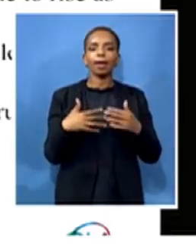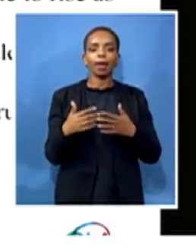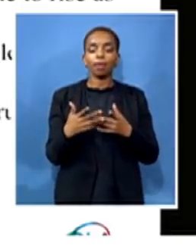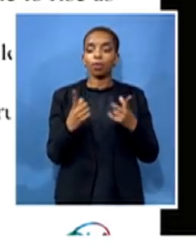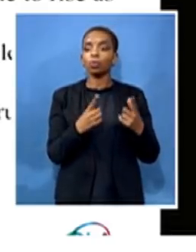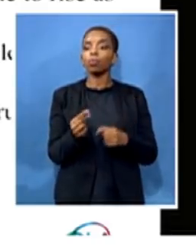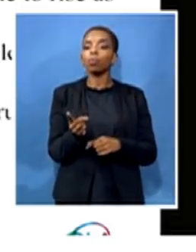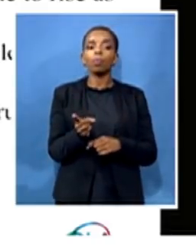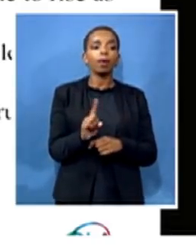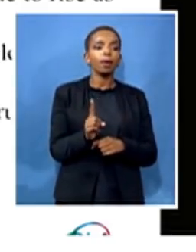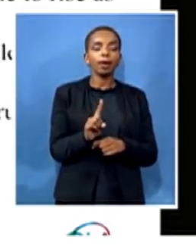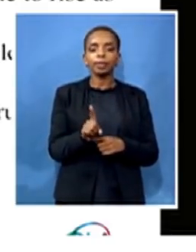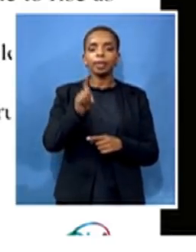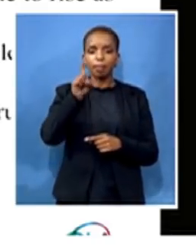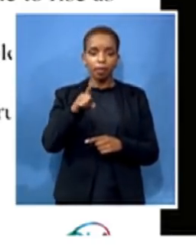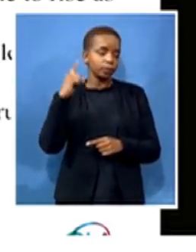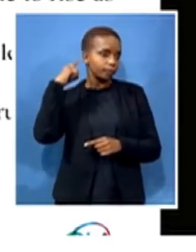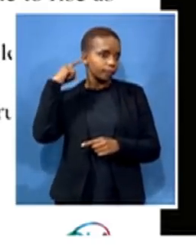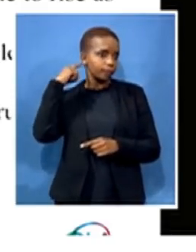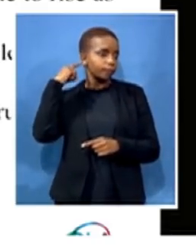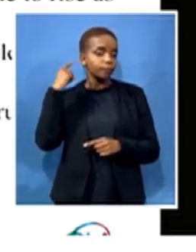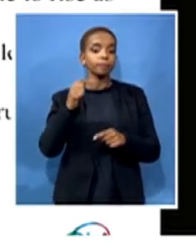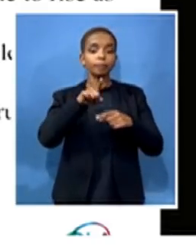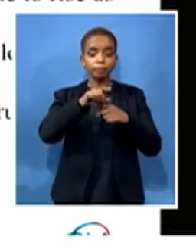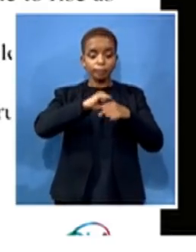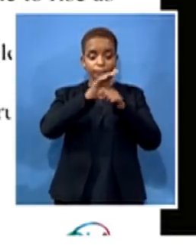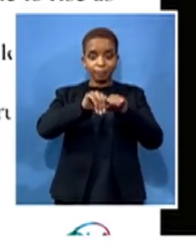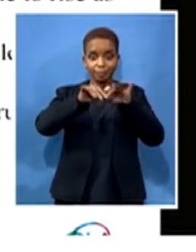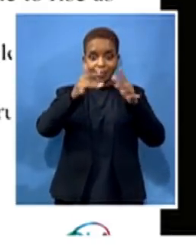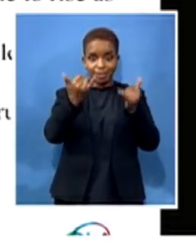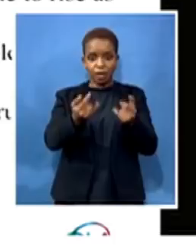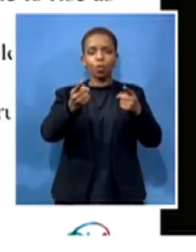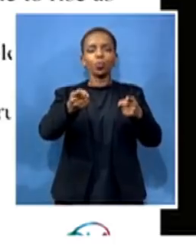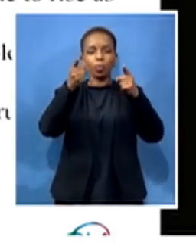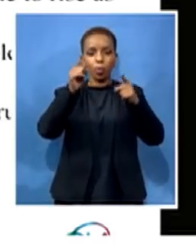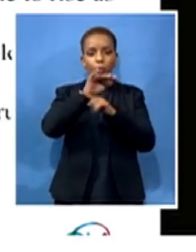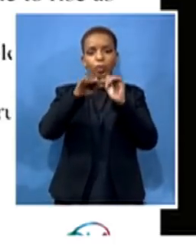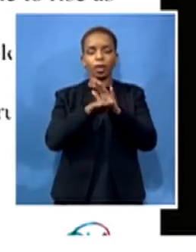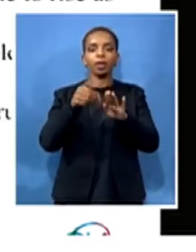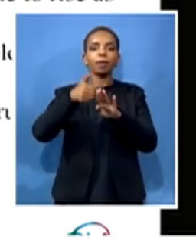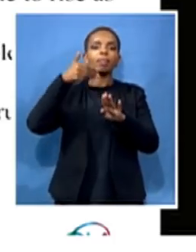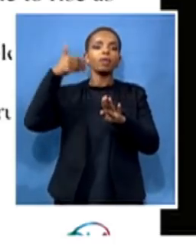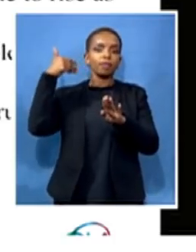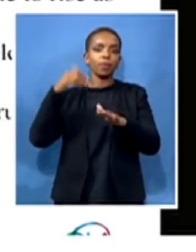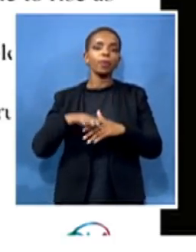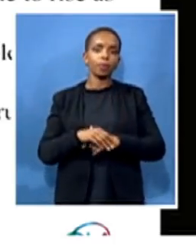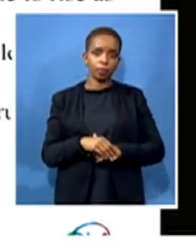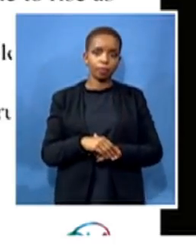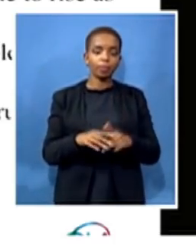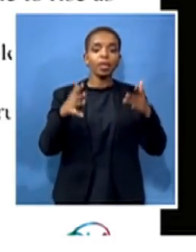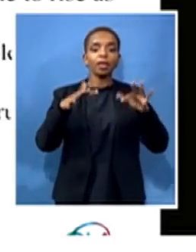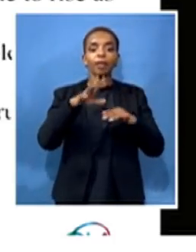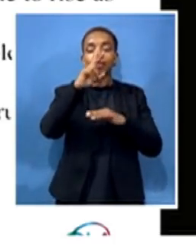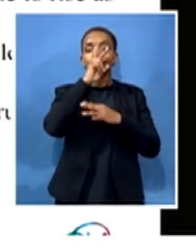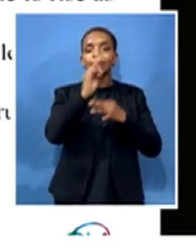outbreak challenge than we did when we went to all the lockdown. That we have seen our numbers increasing with the